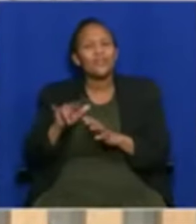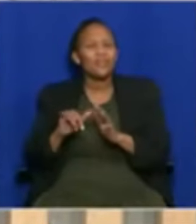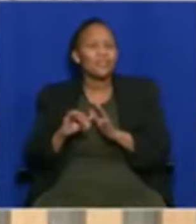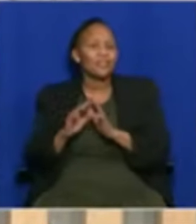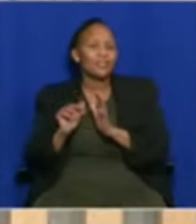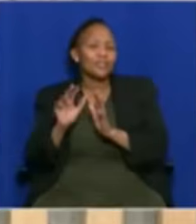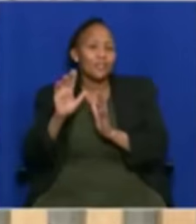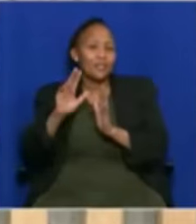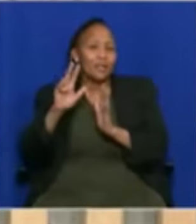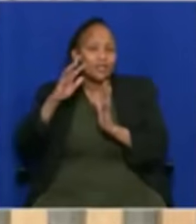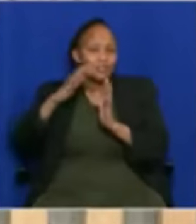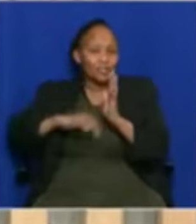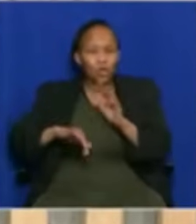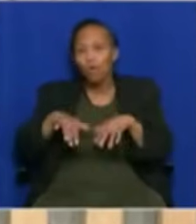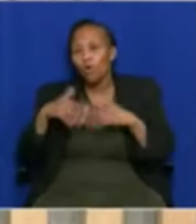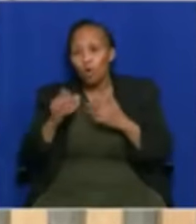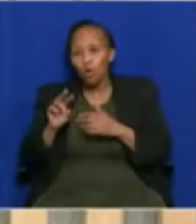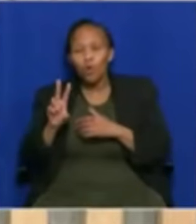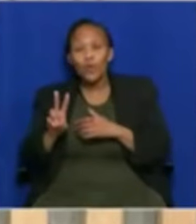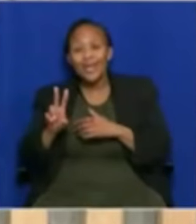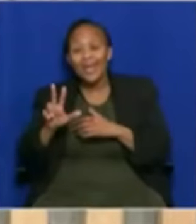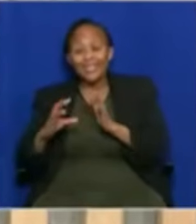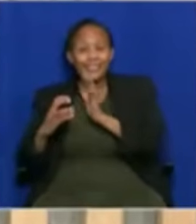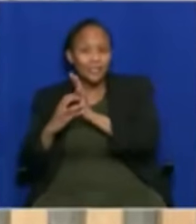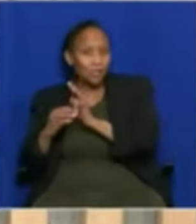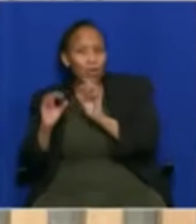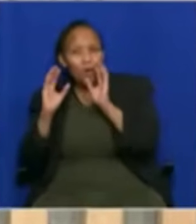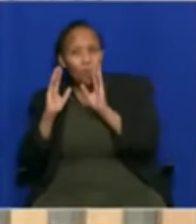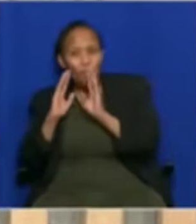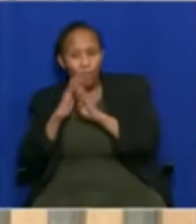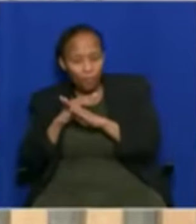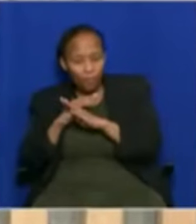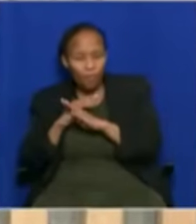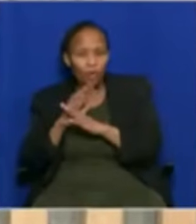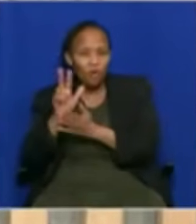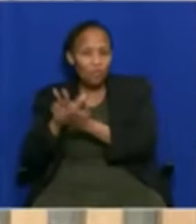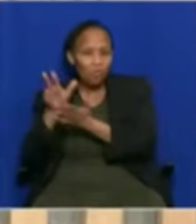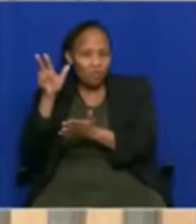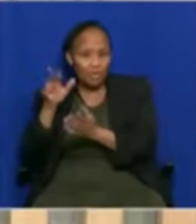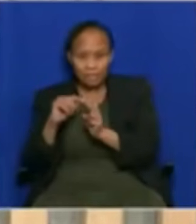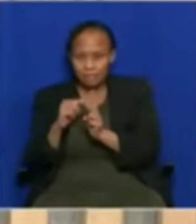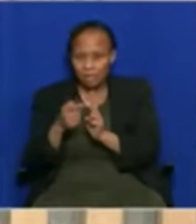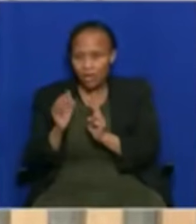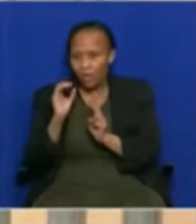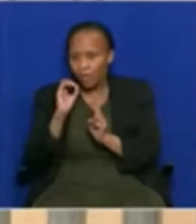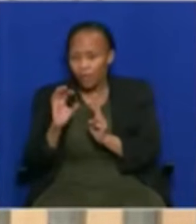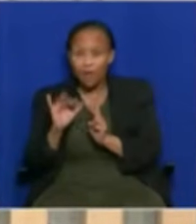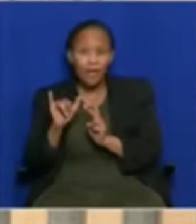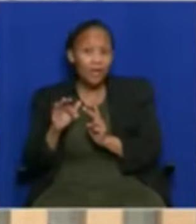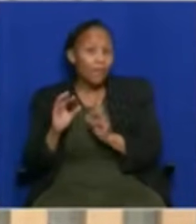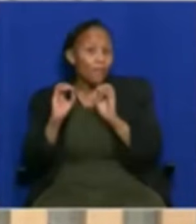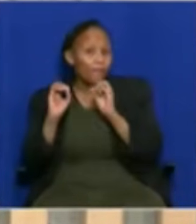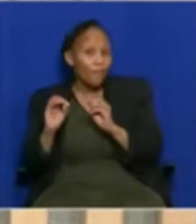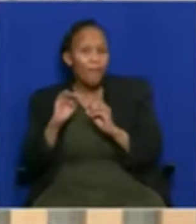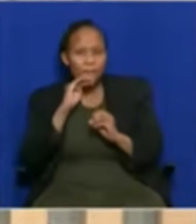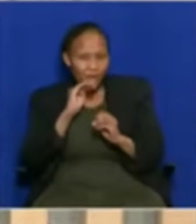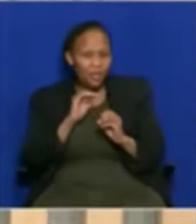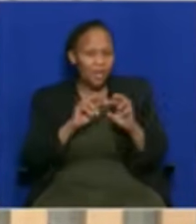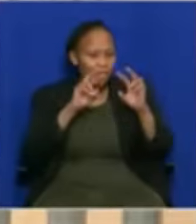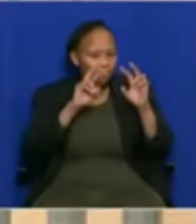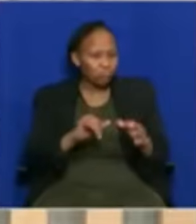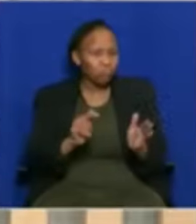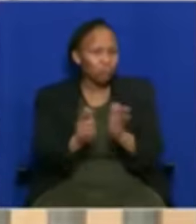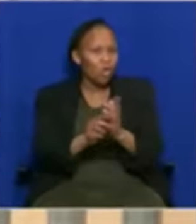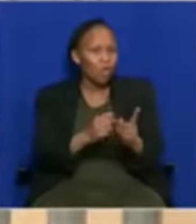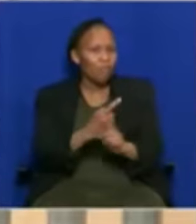Section 28. If you don't have those, that investigation will be patently unlawful unless it can be justified